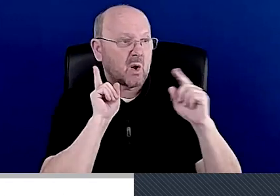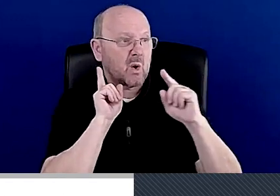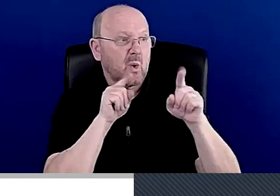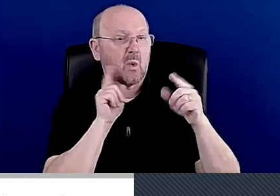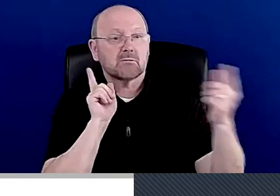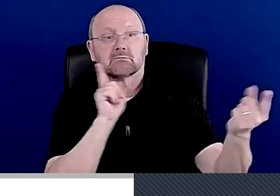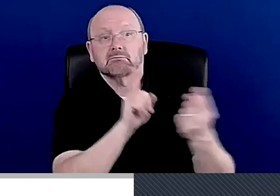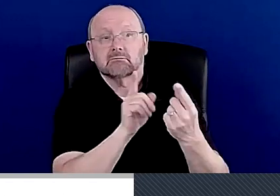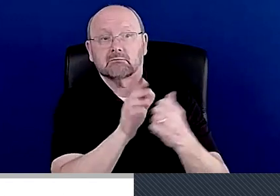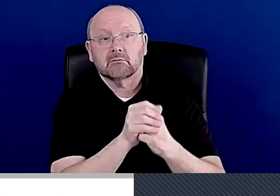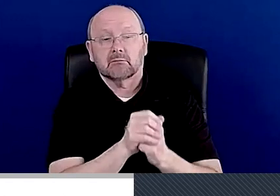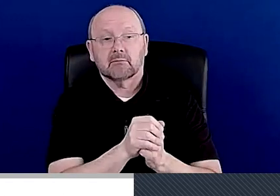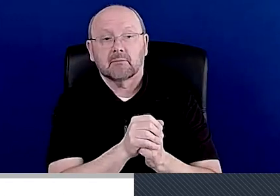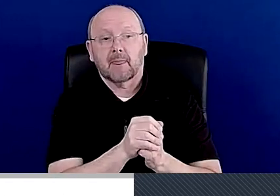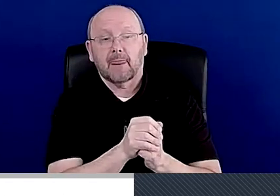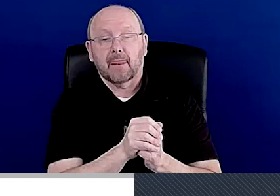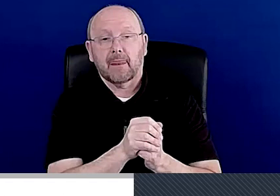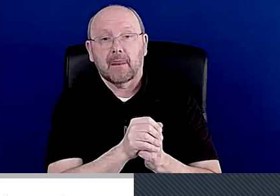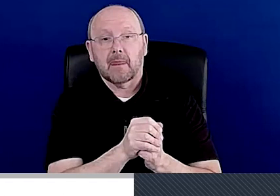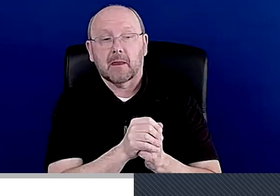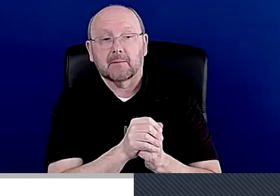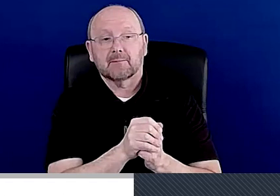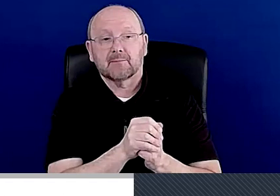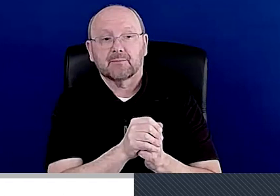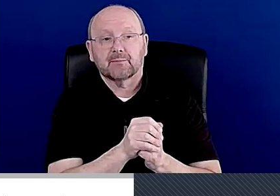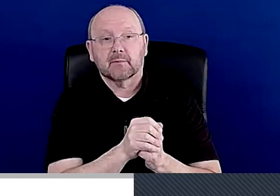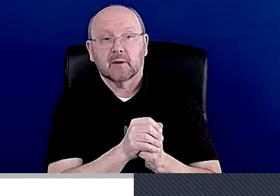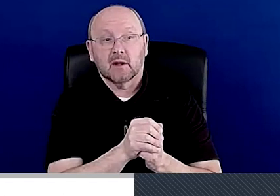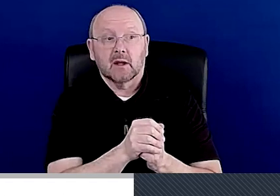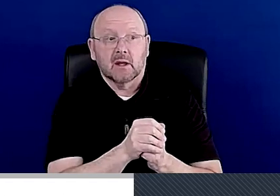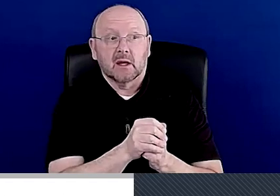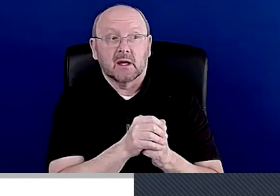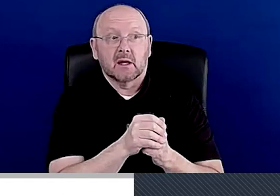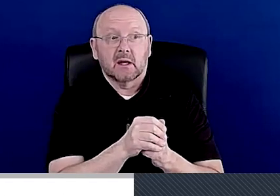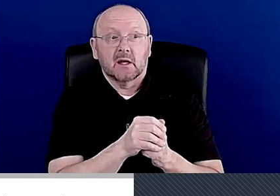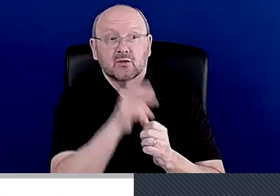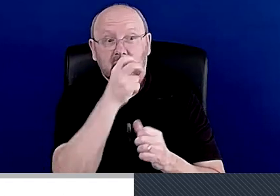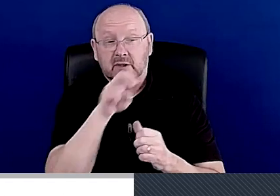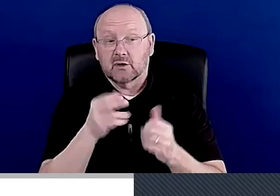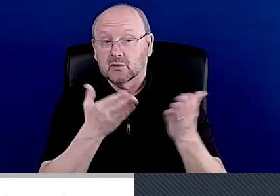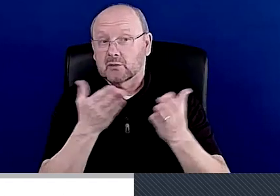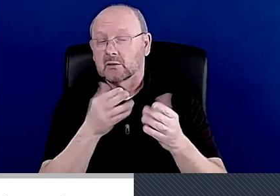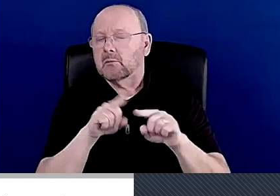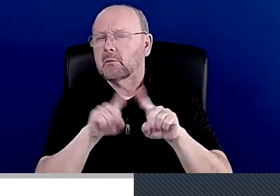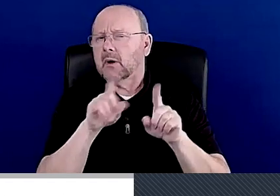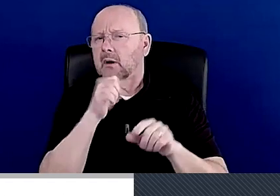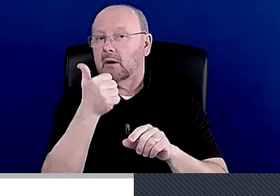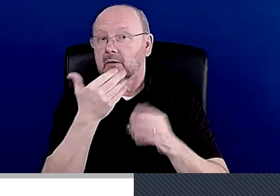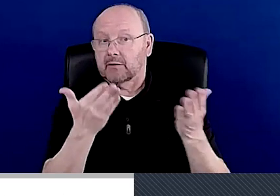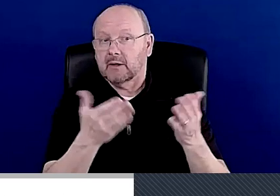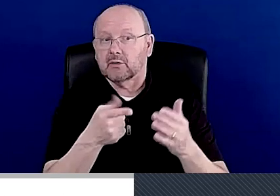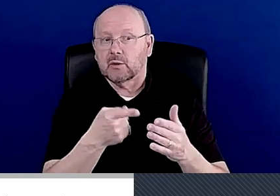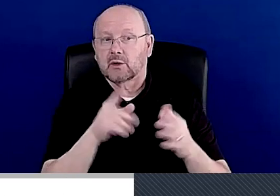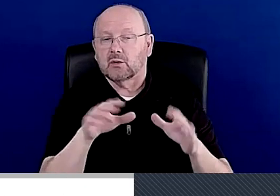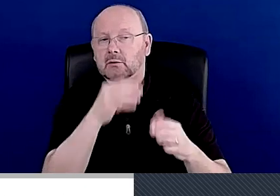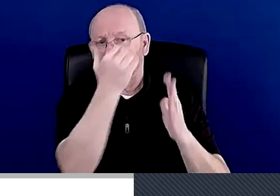So here are some of the things that we do other than general transition services. And this is really built